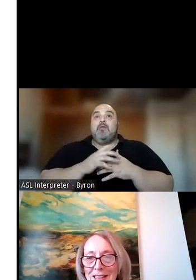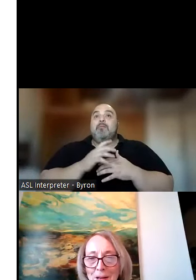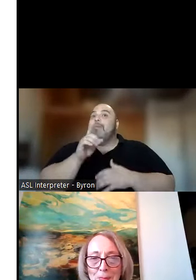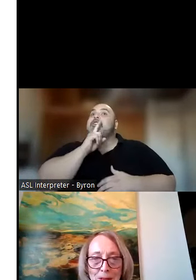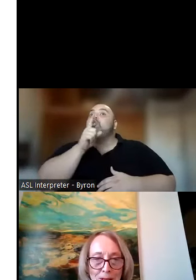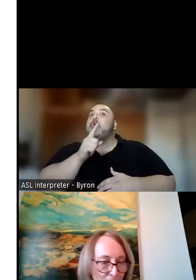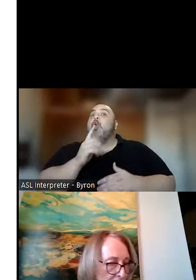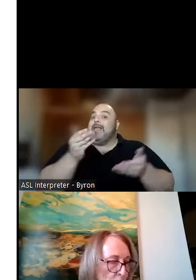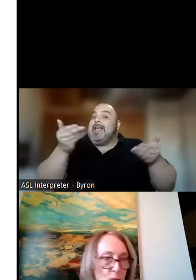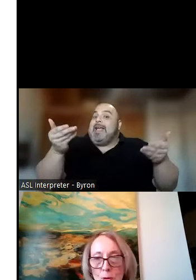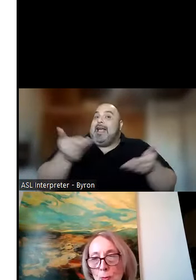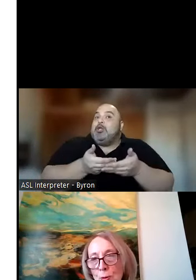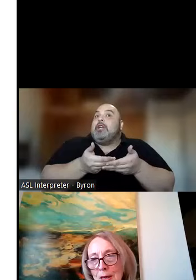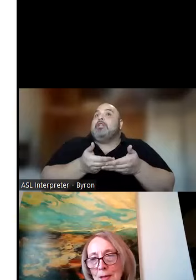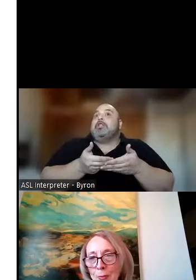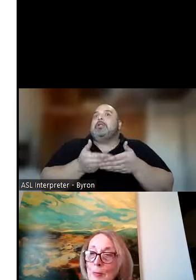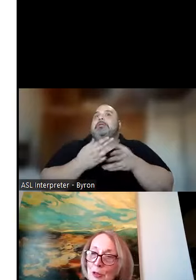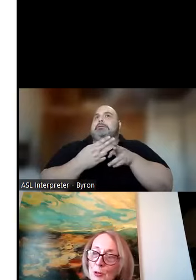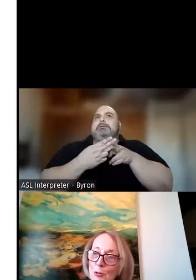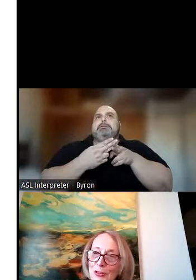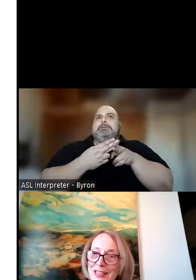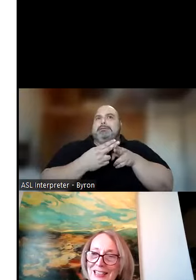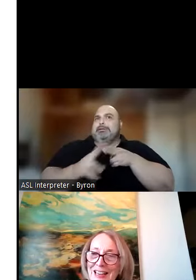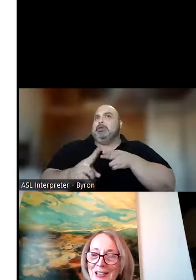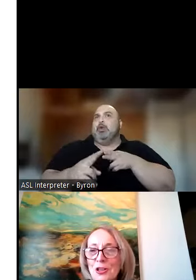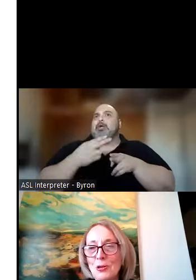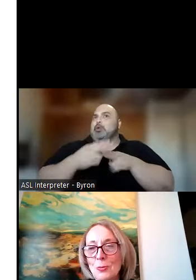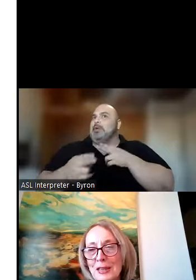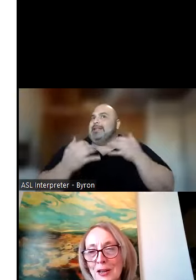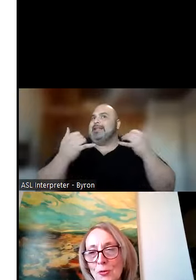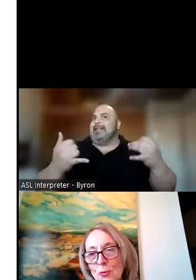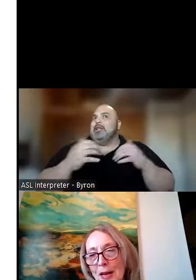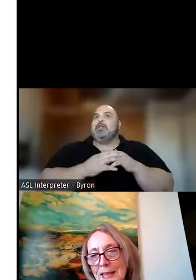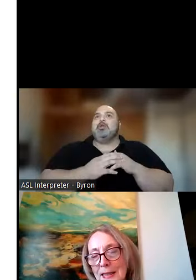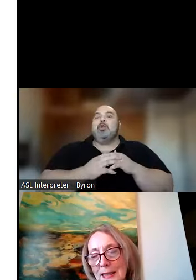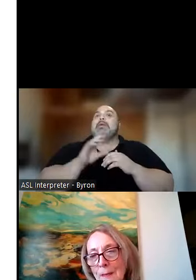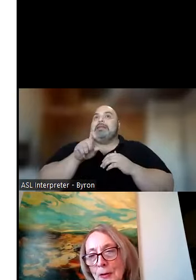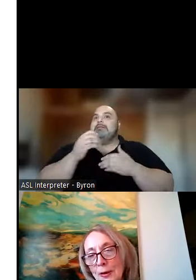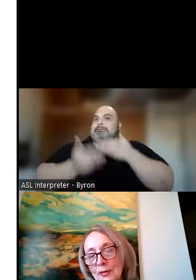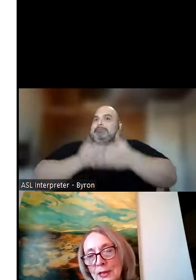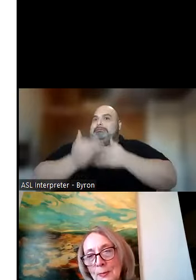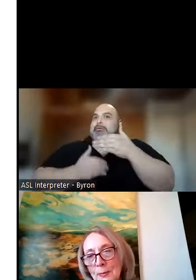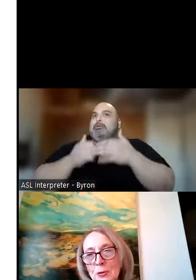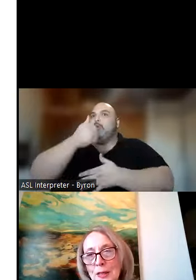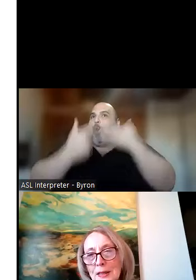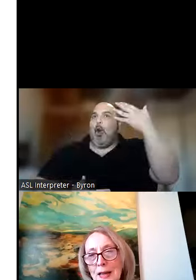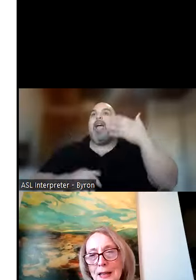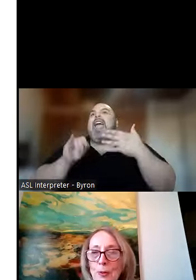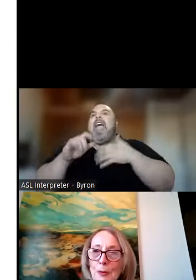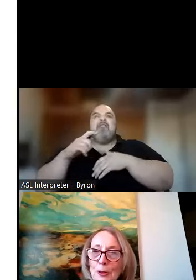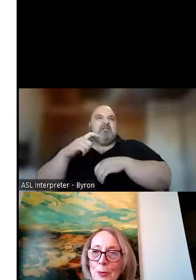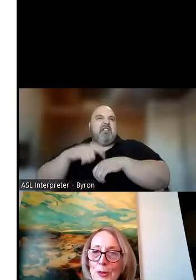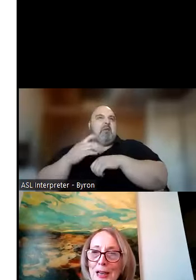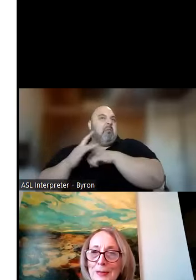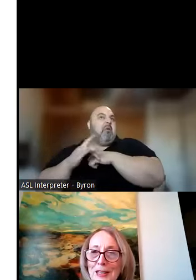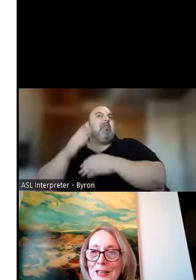introductions and so forth pretty much shorter today. So just so we can get through that, and if we have time at the end, we can allow